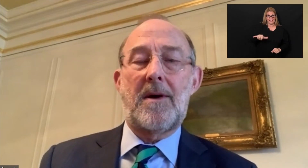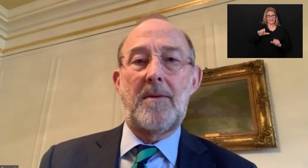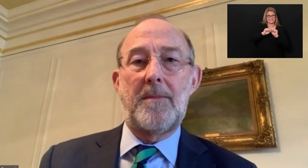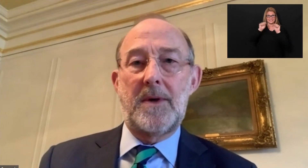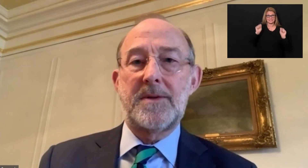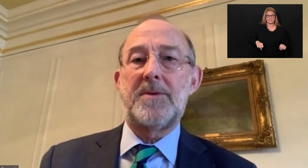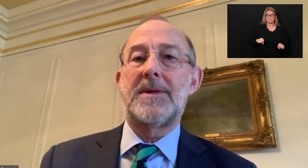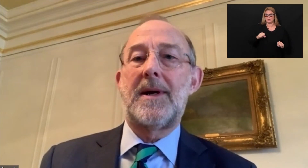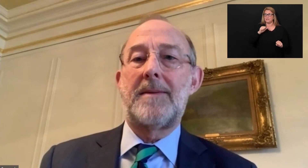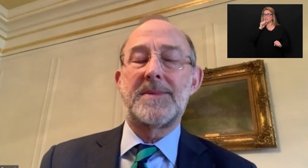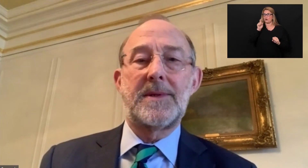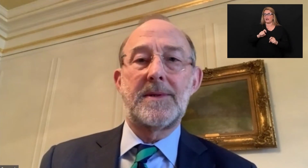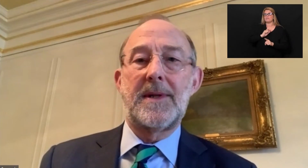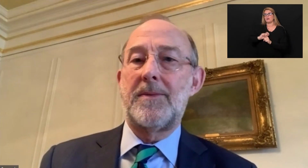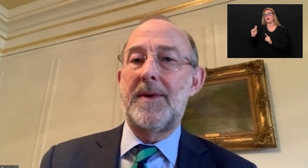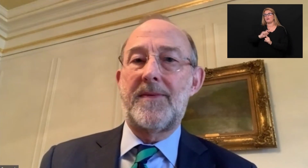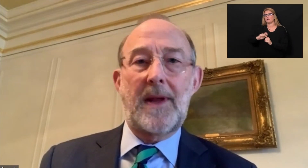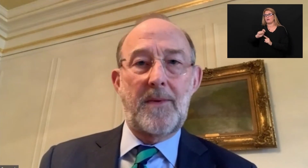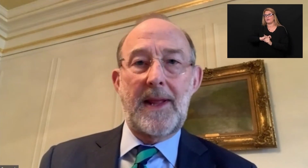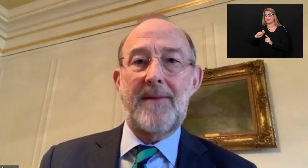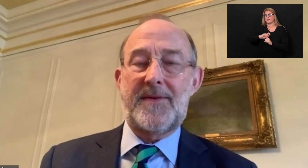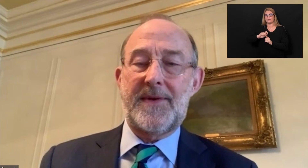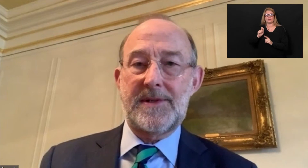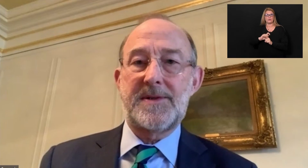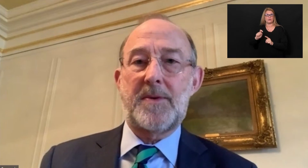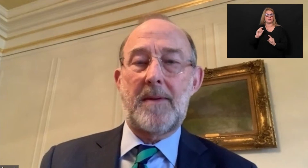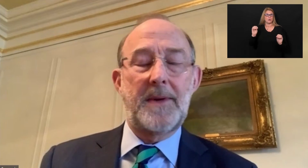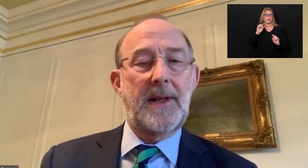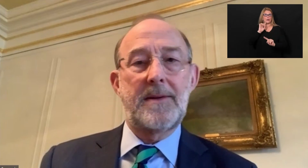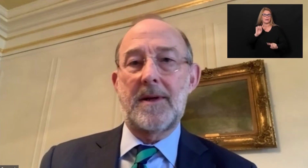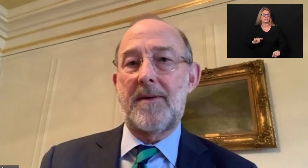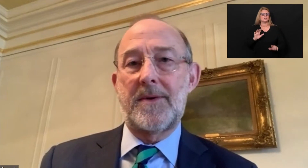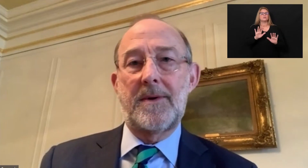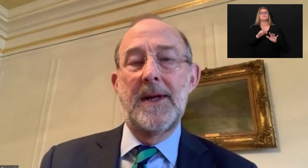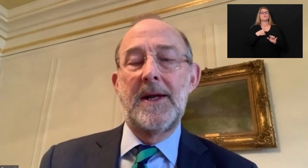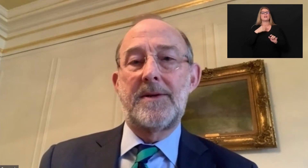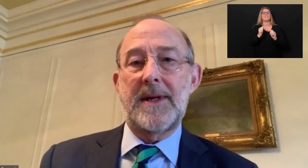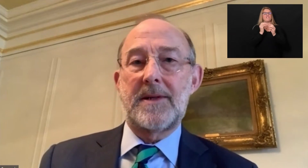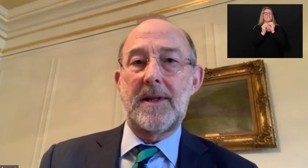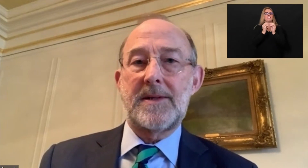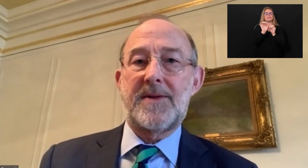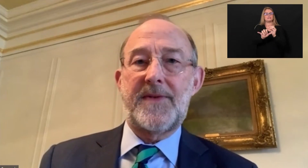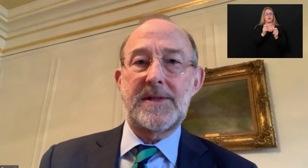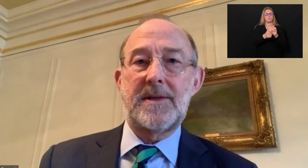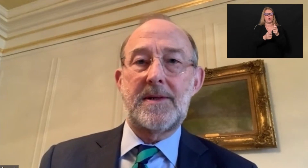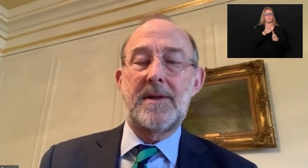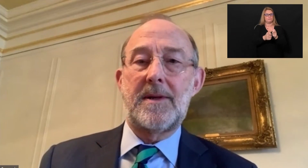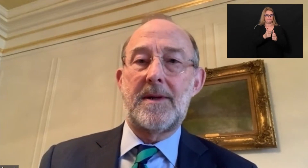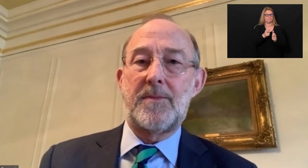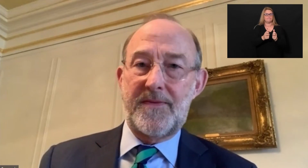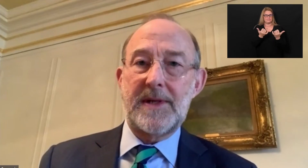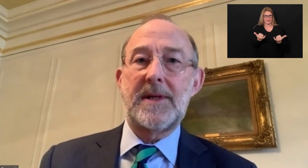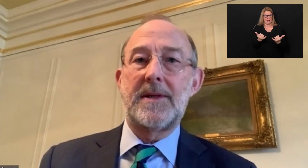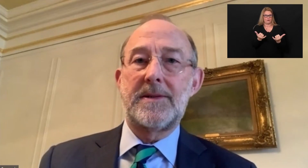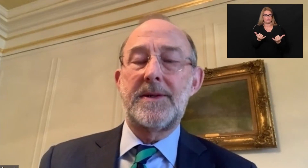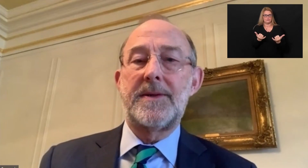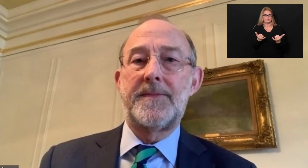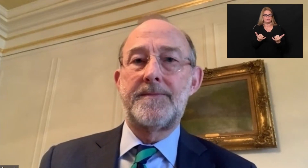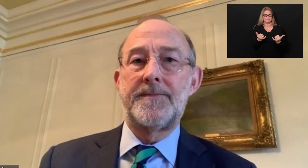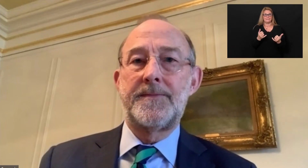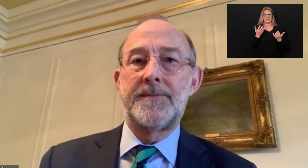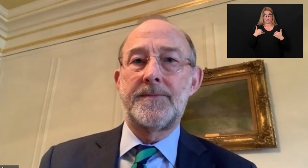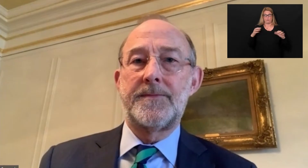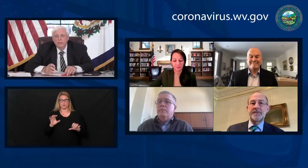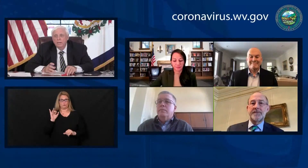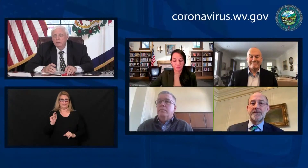call multiple times. And we have to fix this problem. And again, the governor directed us to fix it, and we're fixing it. So.